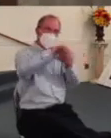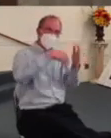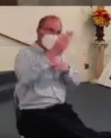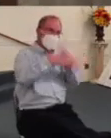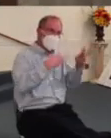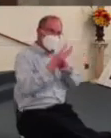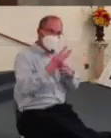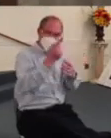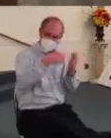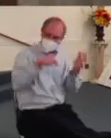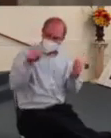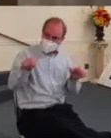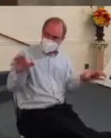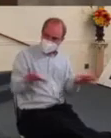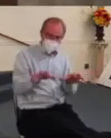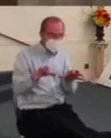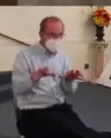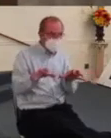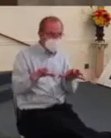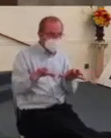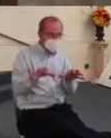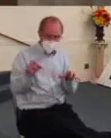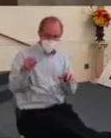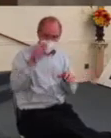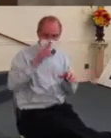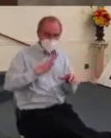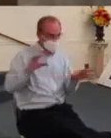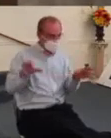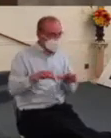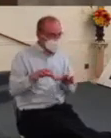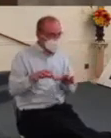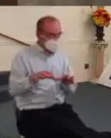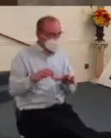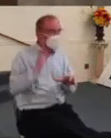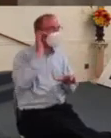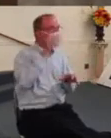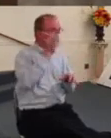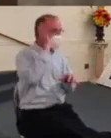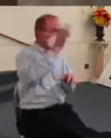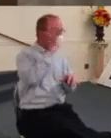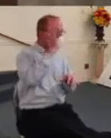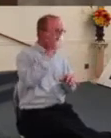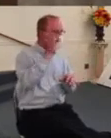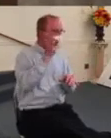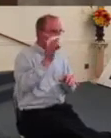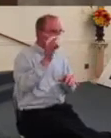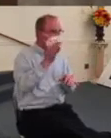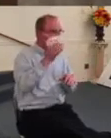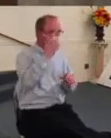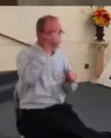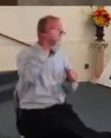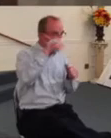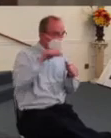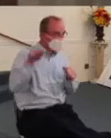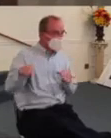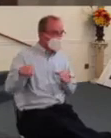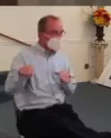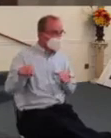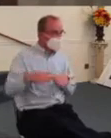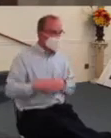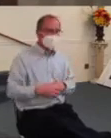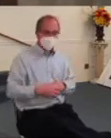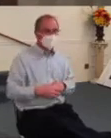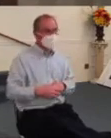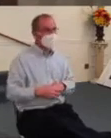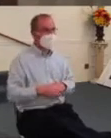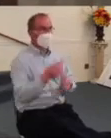be spoken of in memory of her. What that woman did is going to be very important